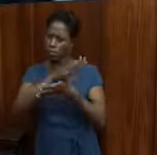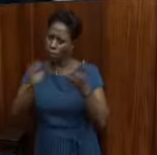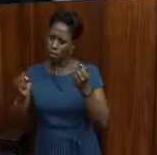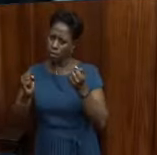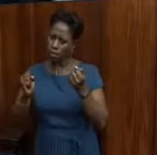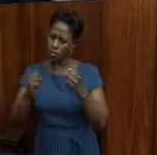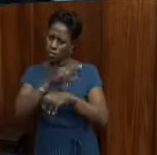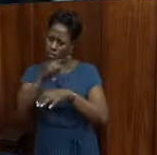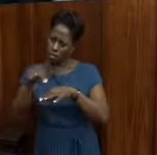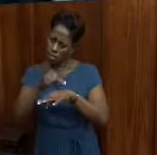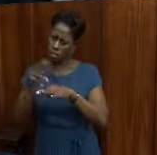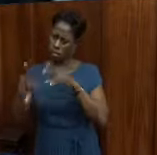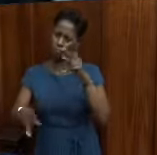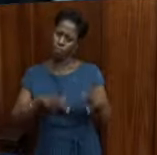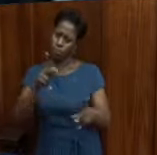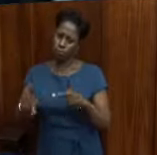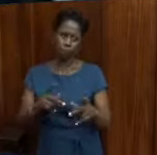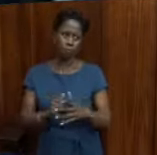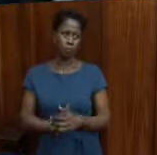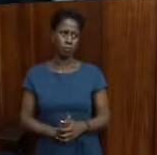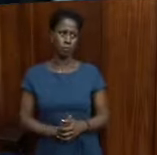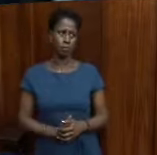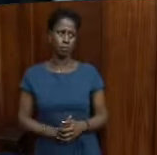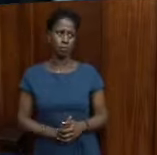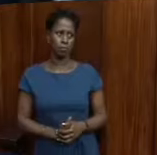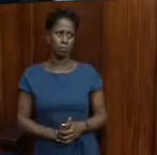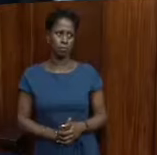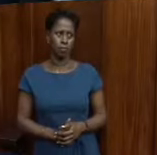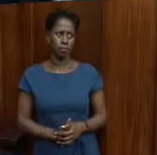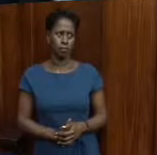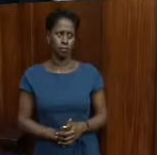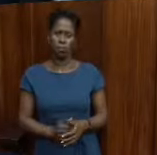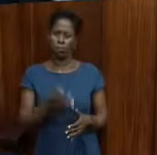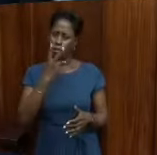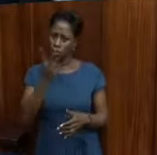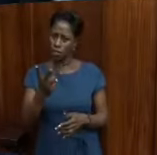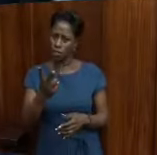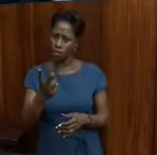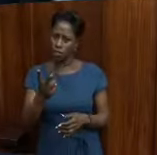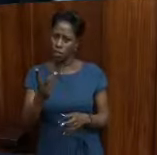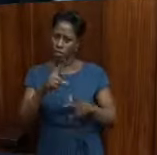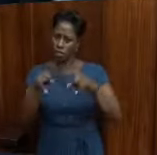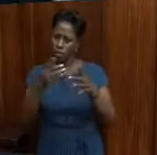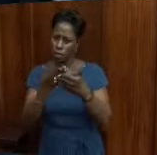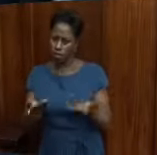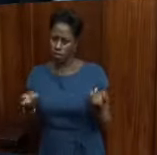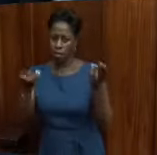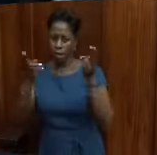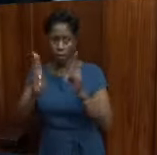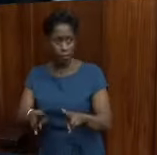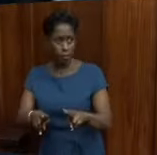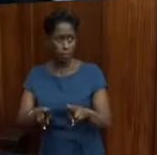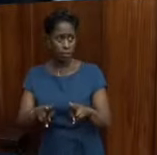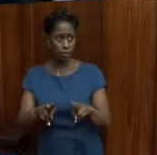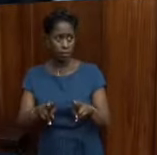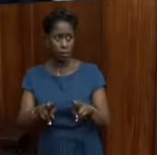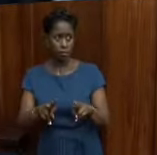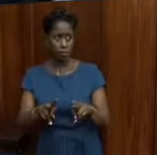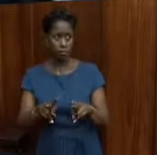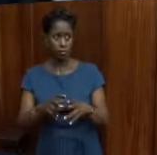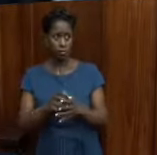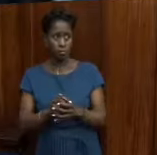natural climate variability. The rise in weather and climate extremes has led to some irreversible impacts as natural and